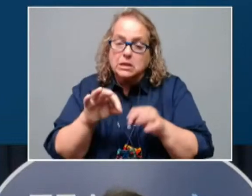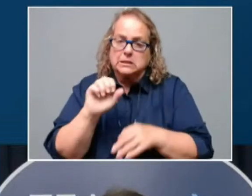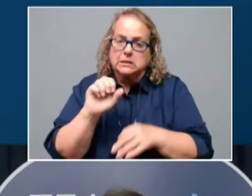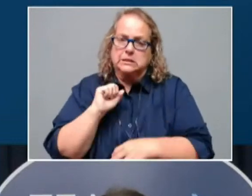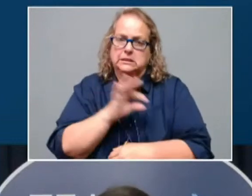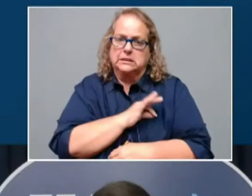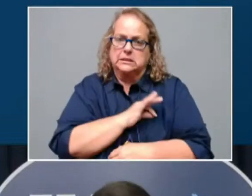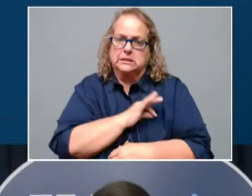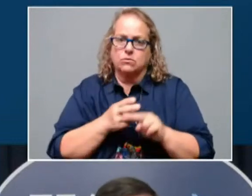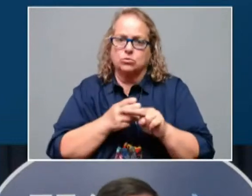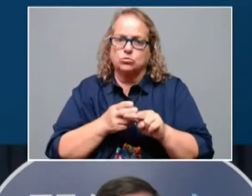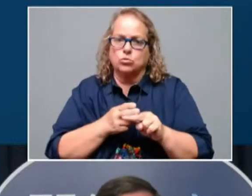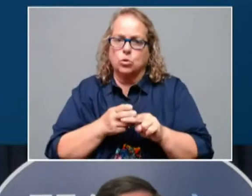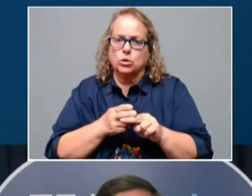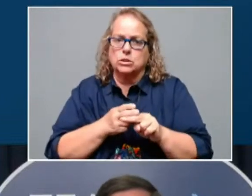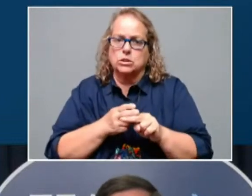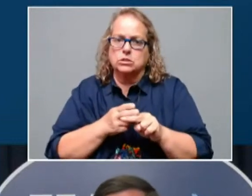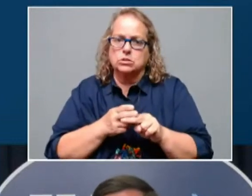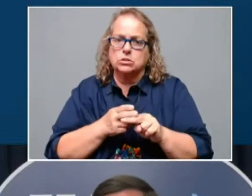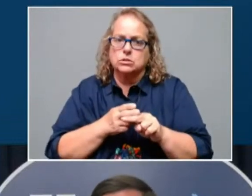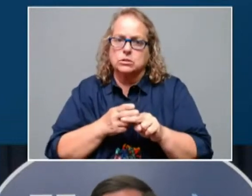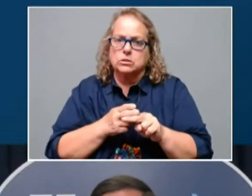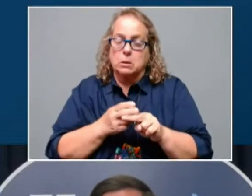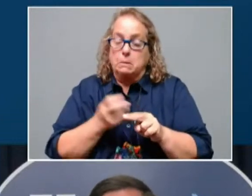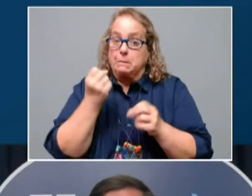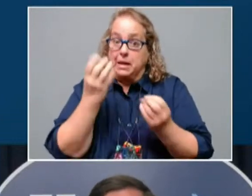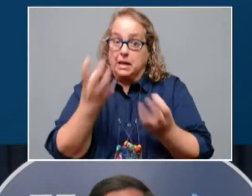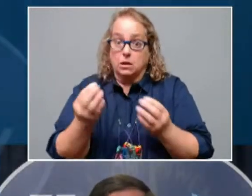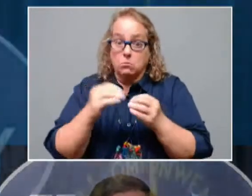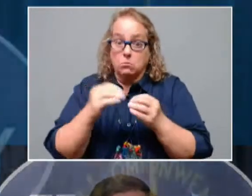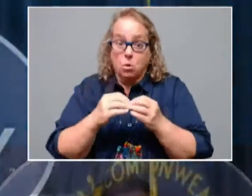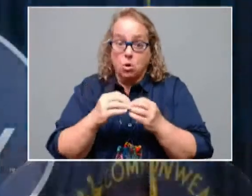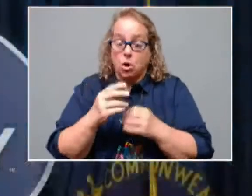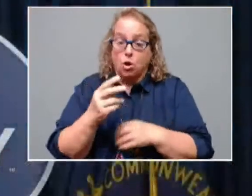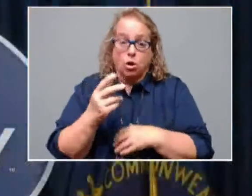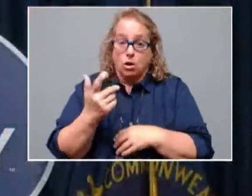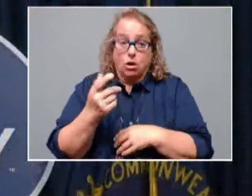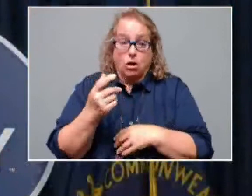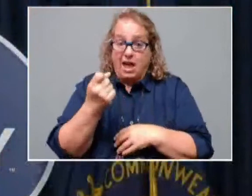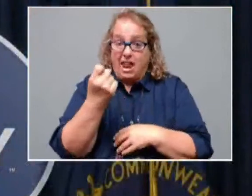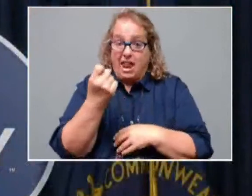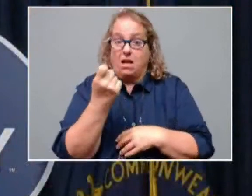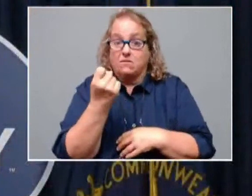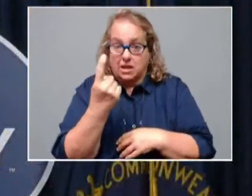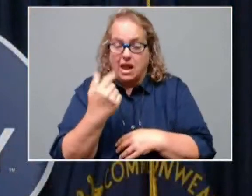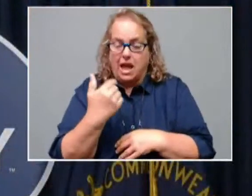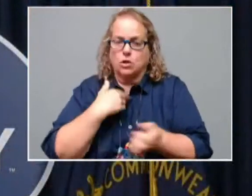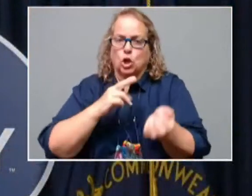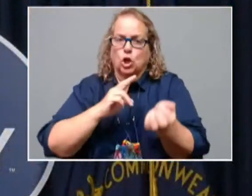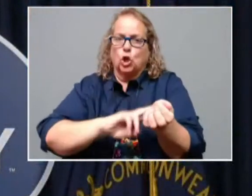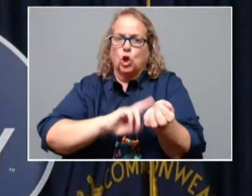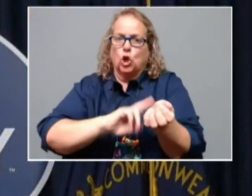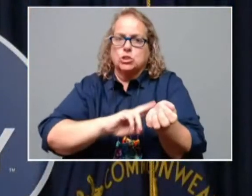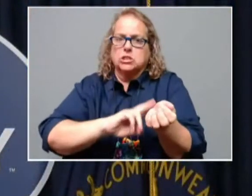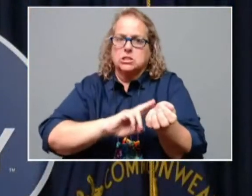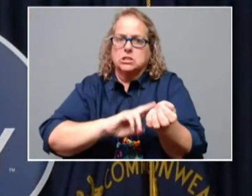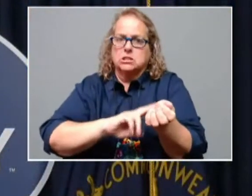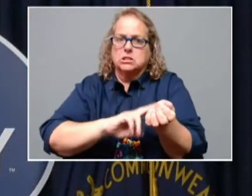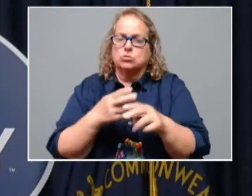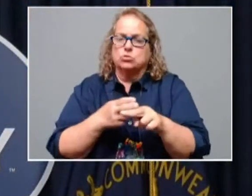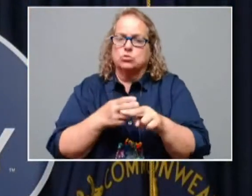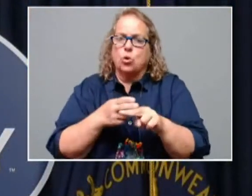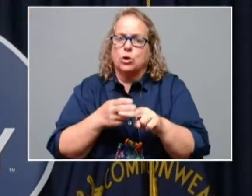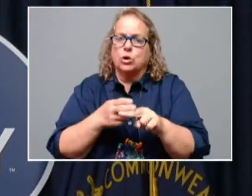stage. Many more, up to 11, are having nursing shortages at this point that limit the number